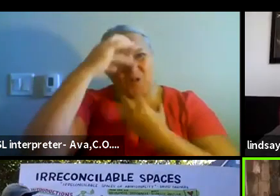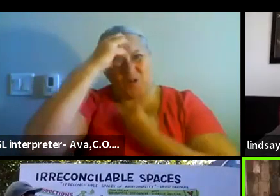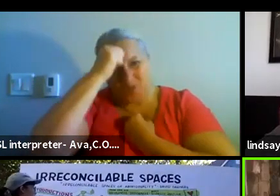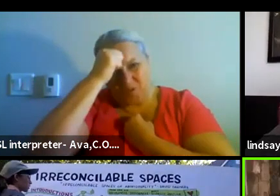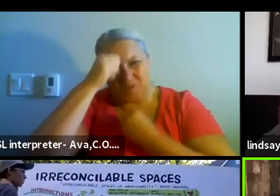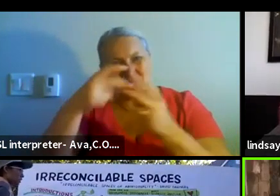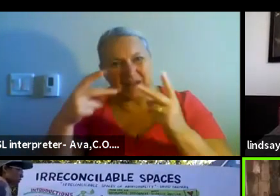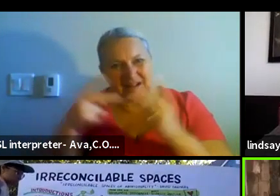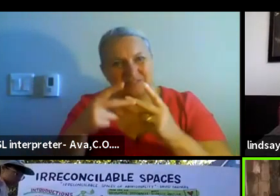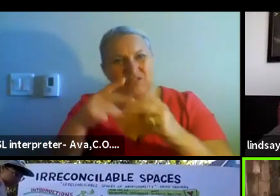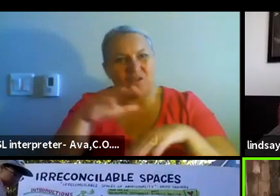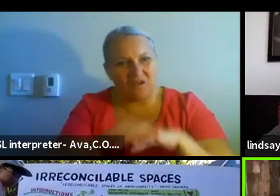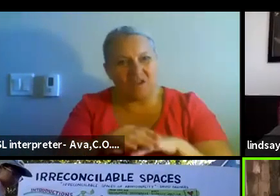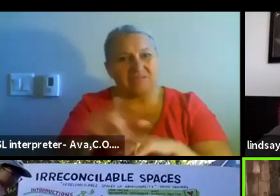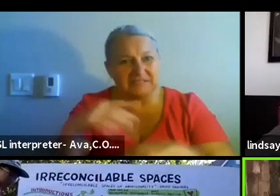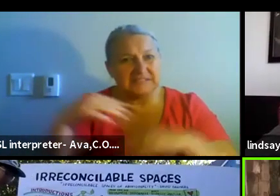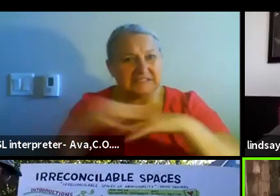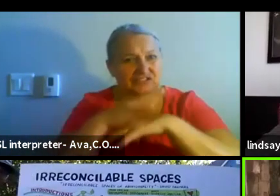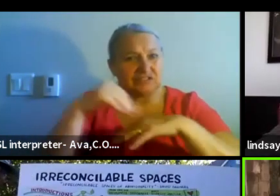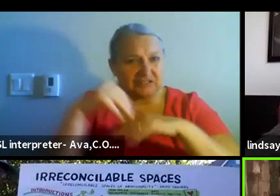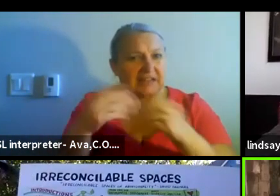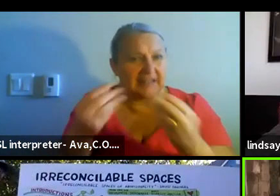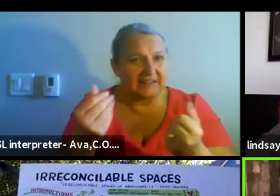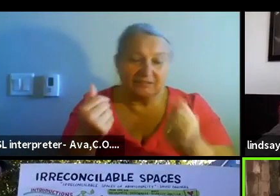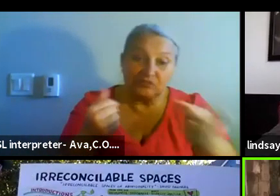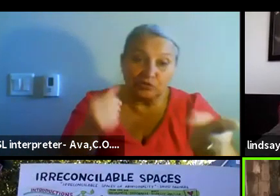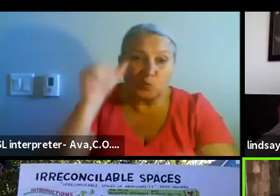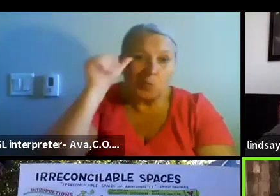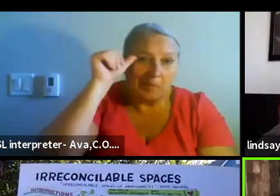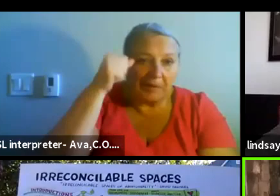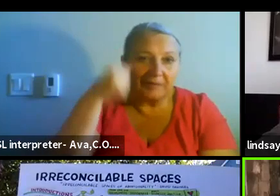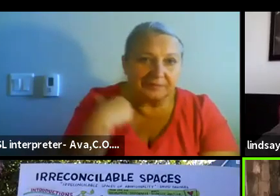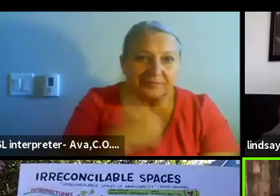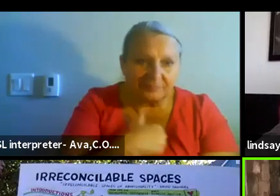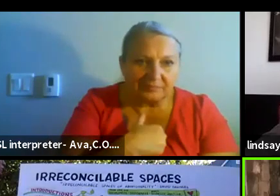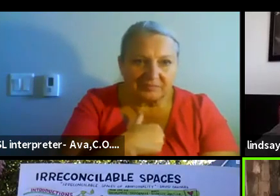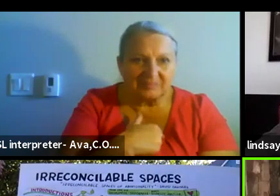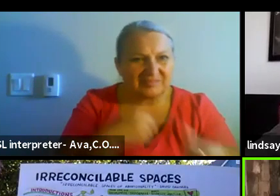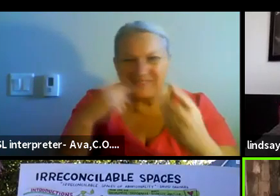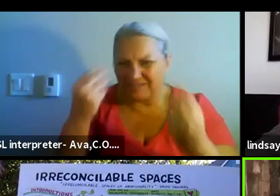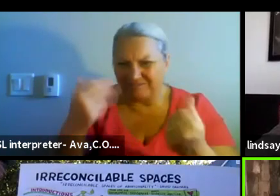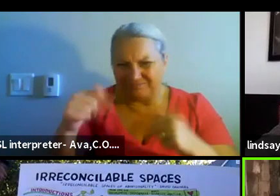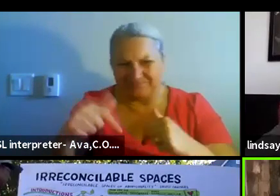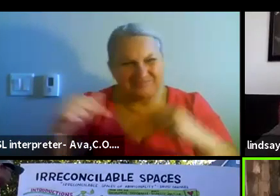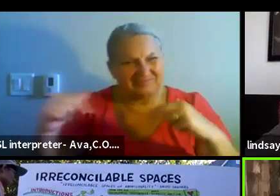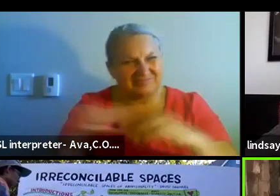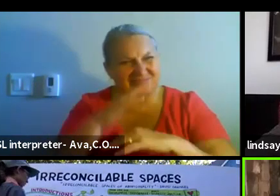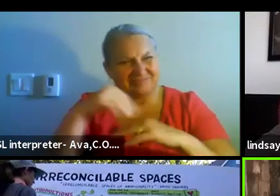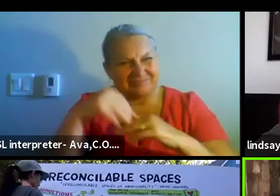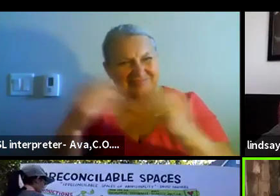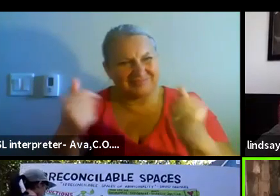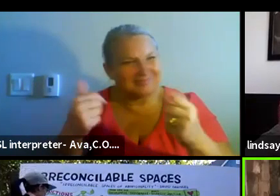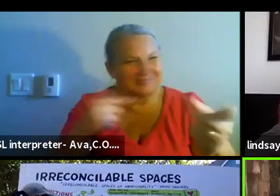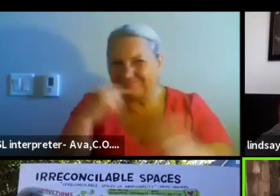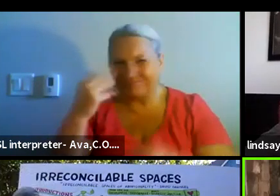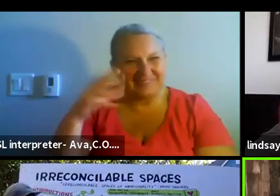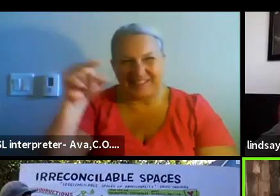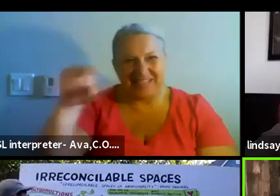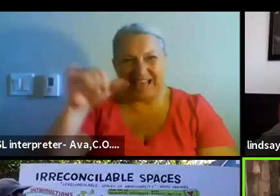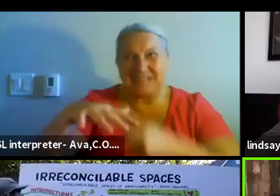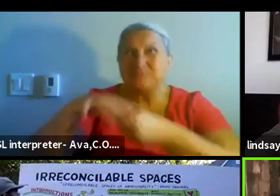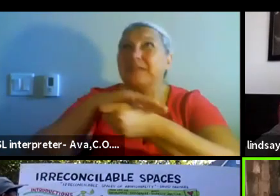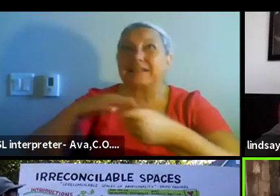Indigenous land, to be sure. Well, she reminded us of this. On Indigenous land, to be sure, but still a colonial